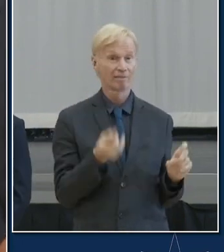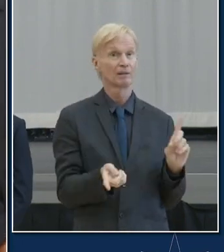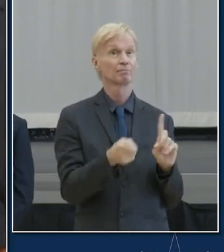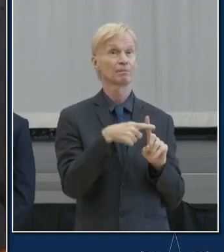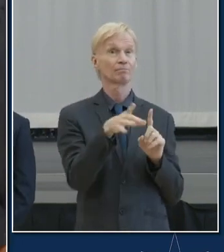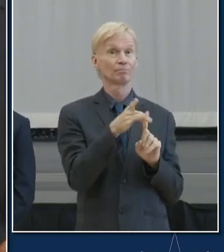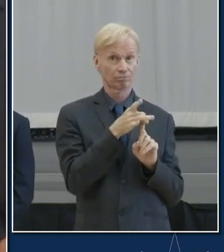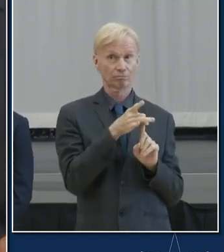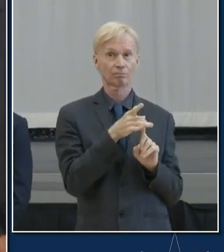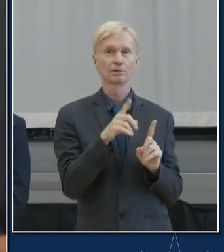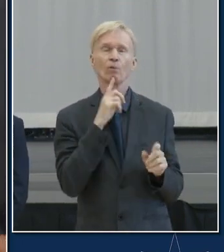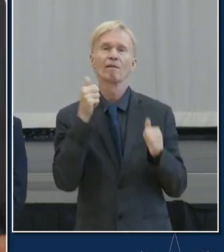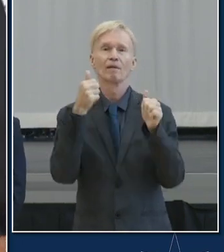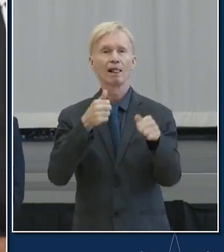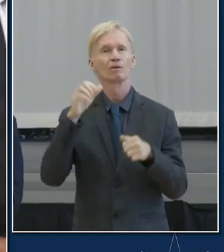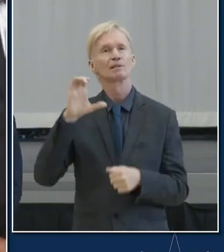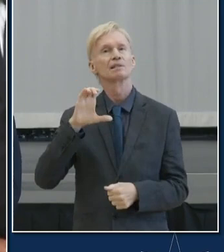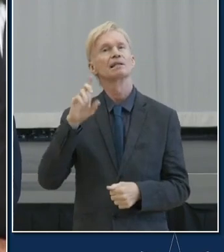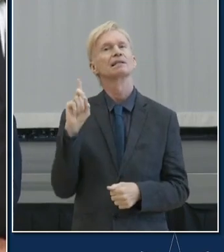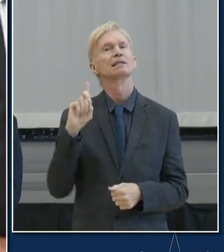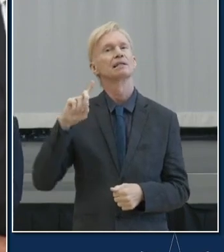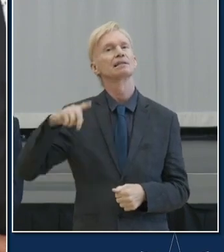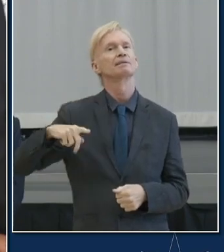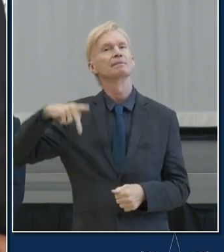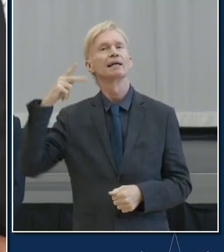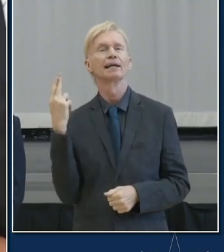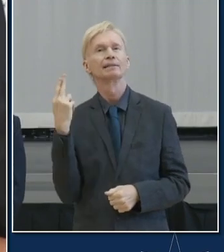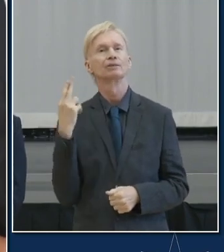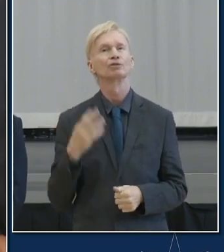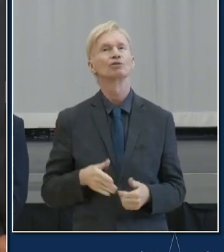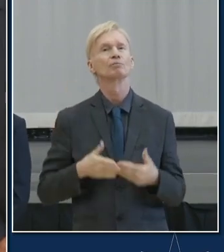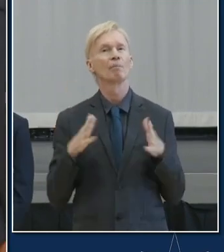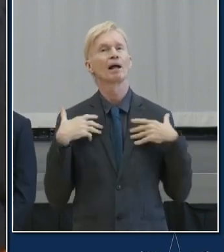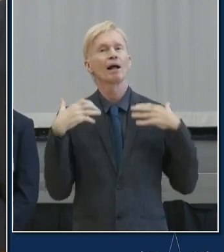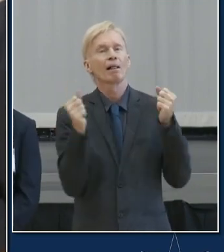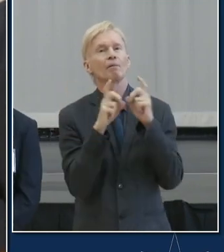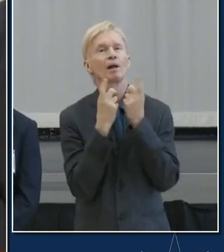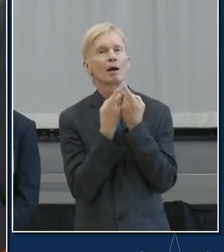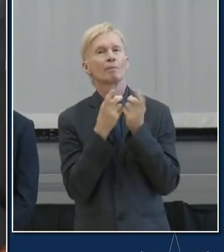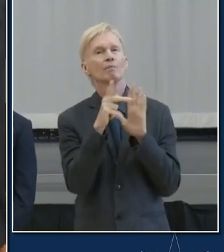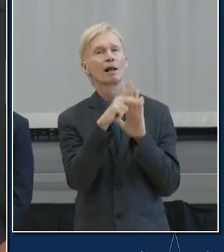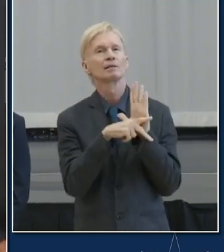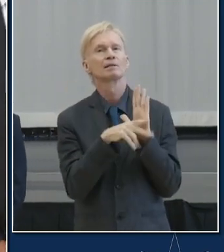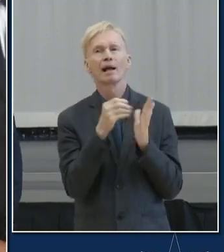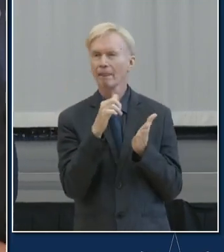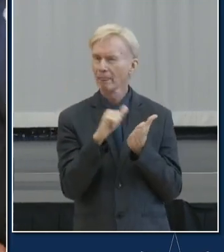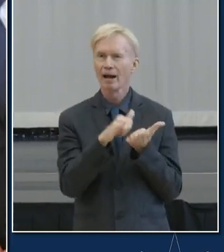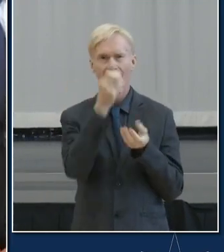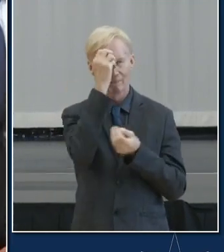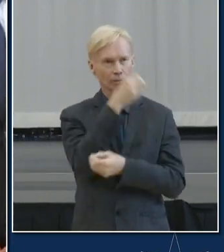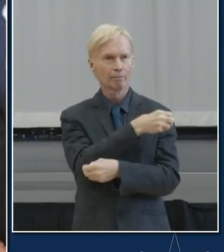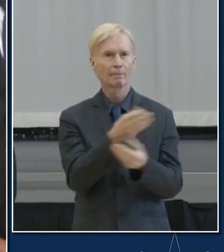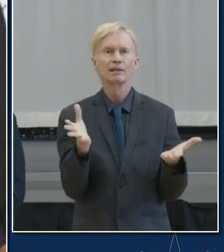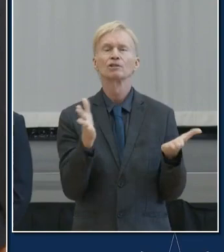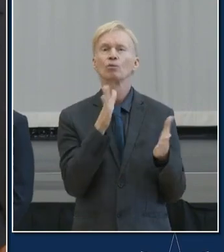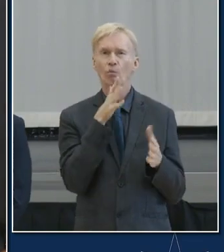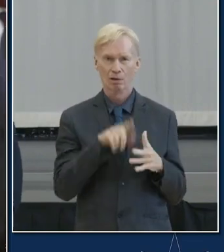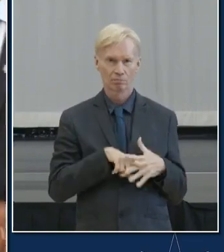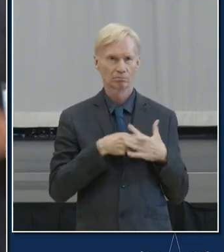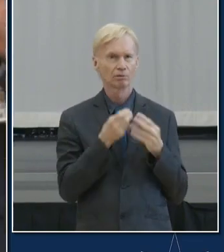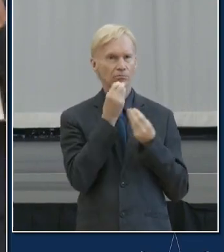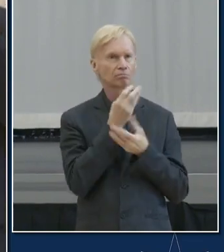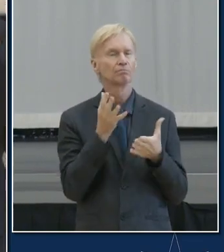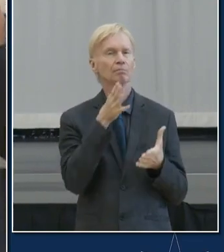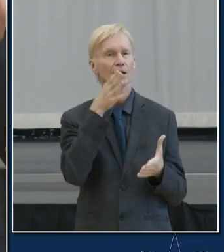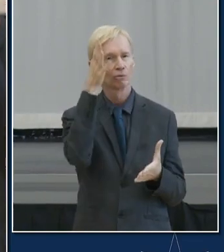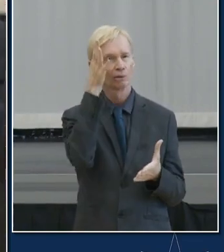follow the CDPH protocols, and that information will be readily available to parents before the start of school. Dr.